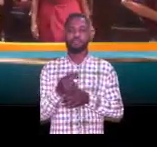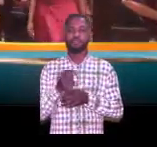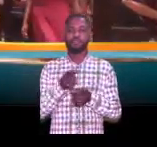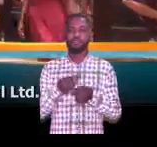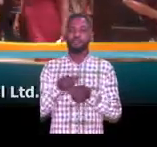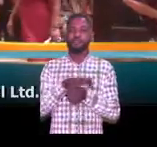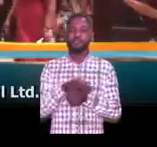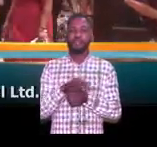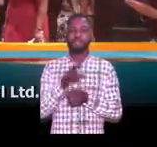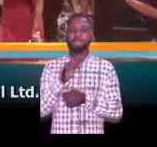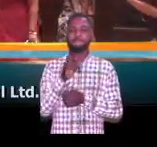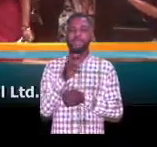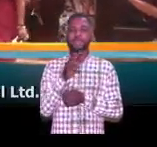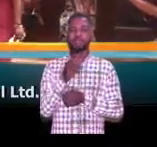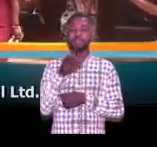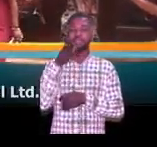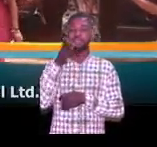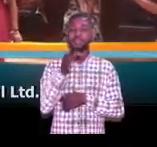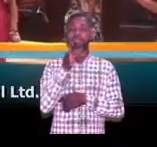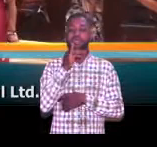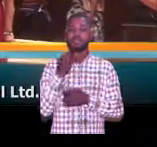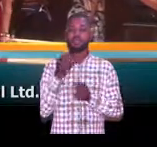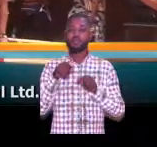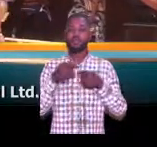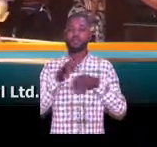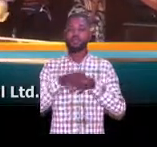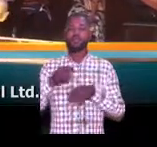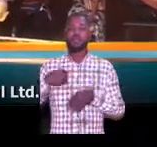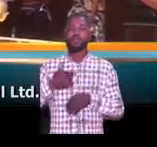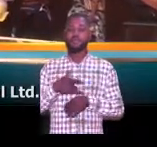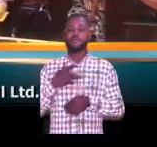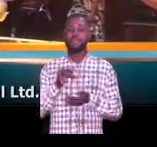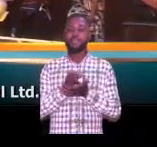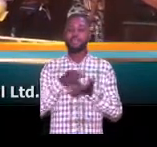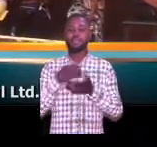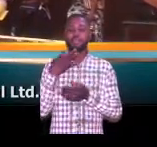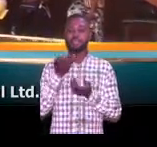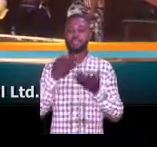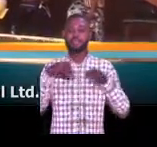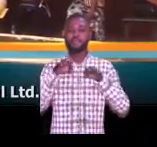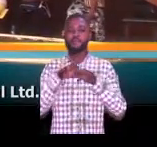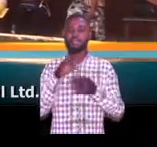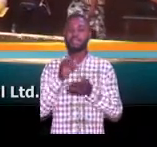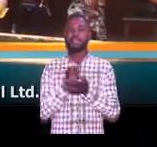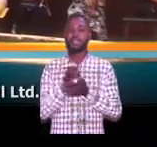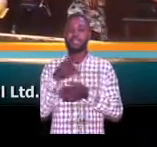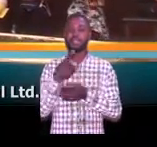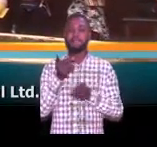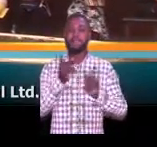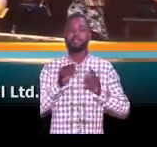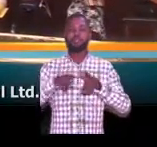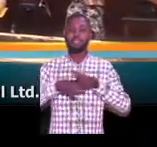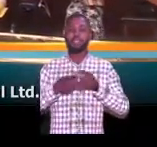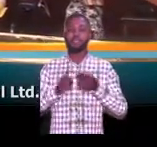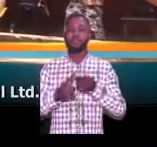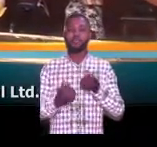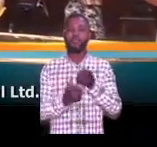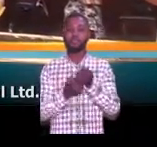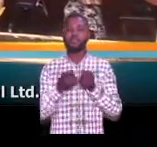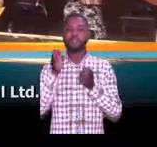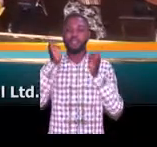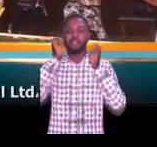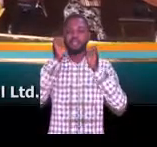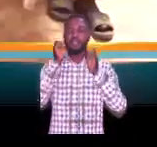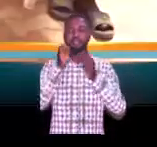During the COVID-19 pandemic that is presently going on, we felt that it was important that some people started to